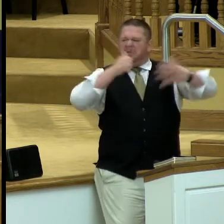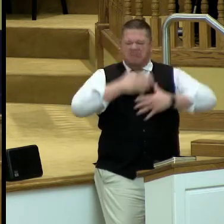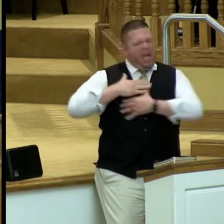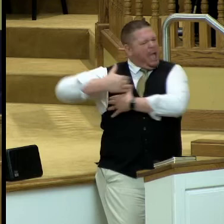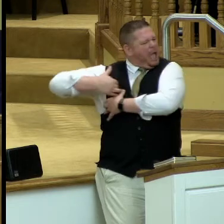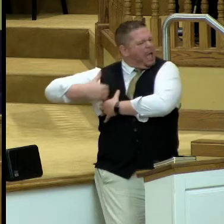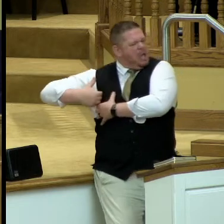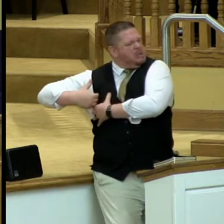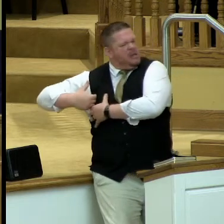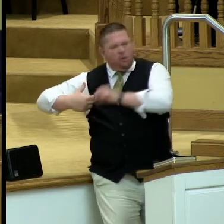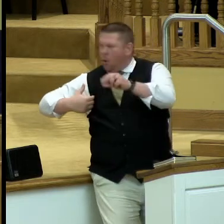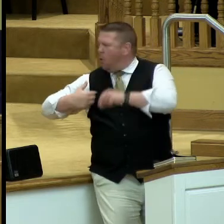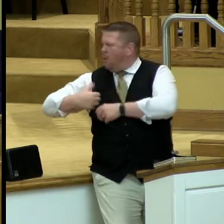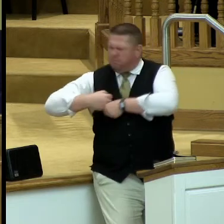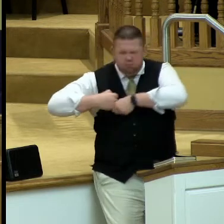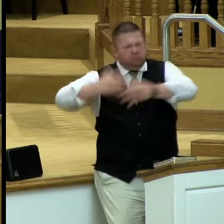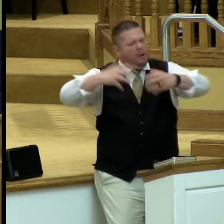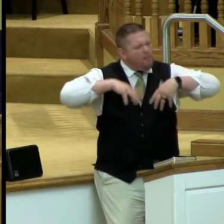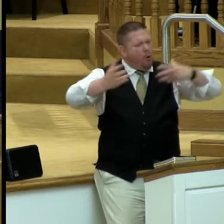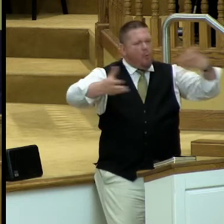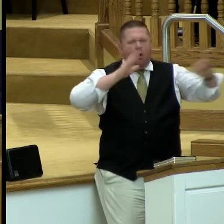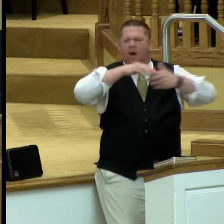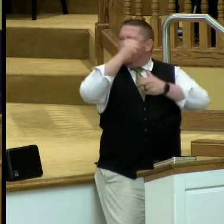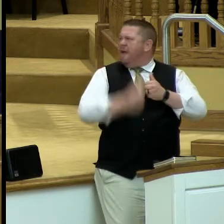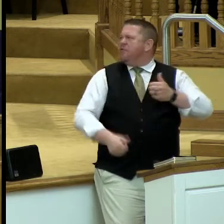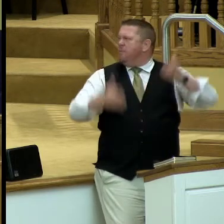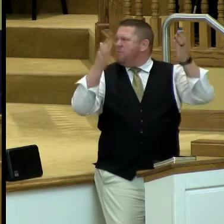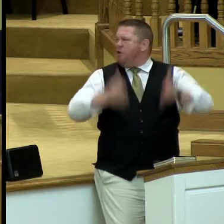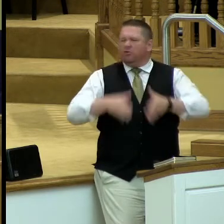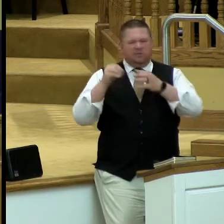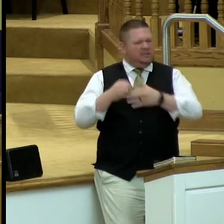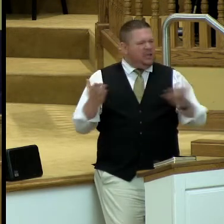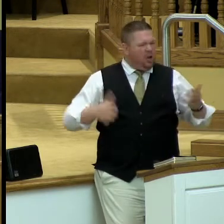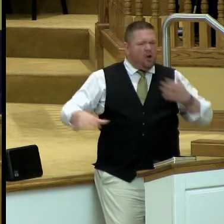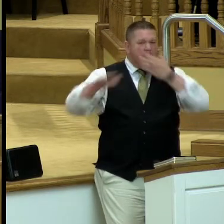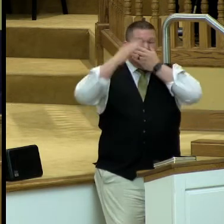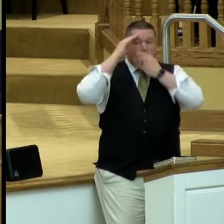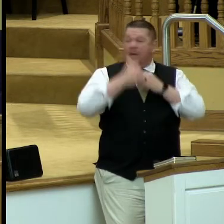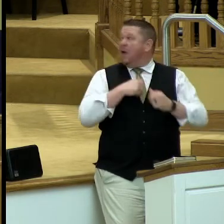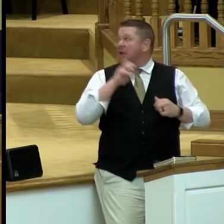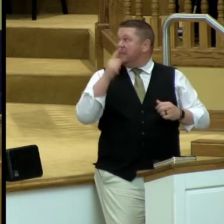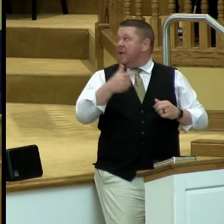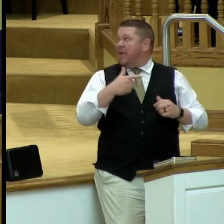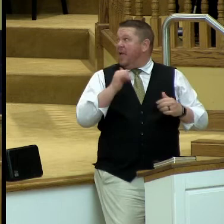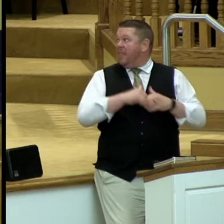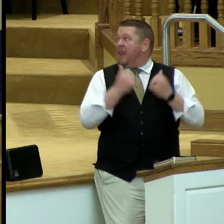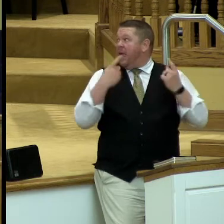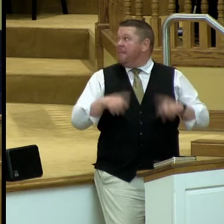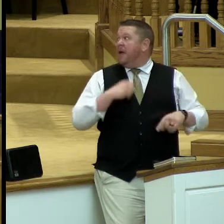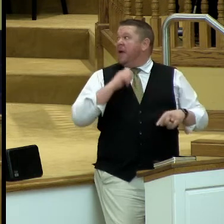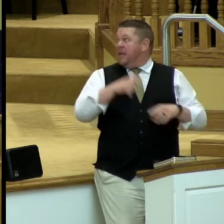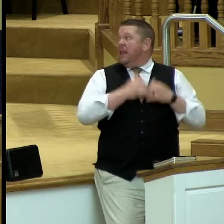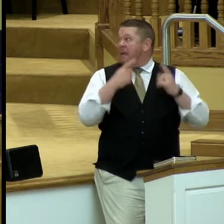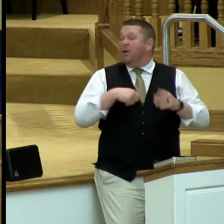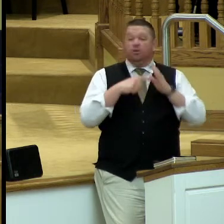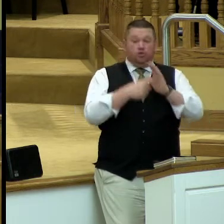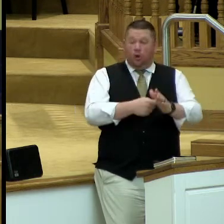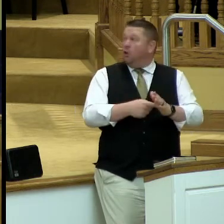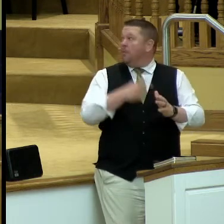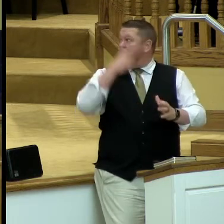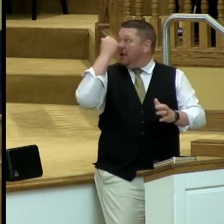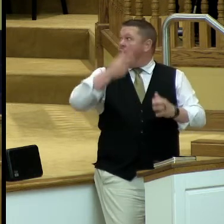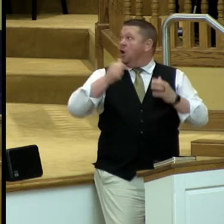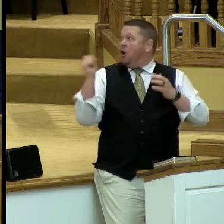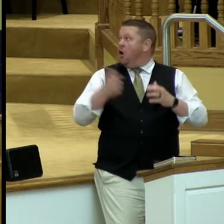mine. You don't. You pour it out on every single person in here. You know how I can tell you that happens? Yeah, I can tell you and I'll show